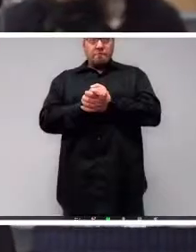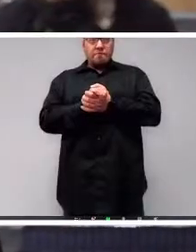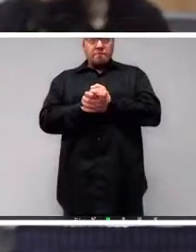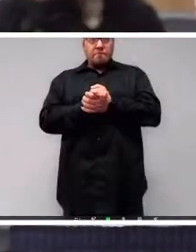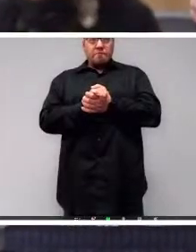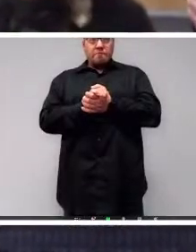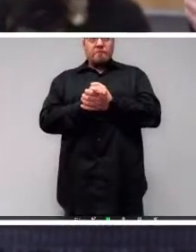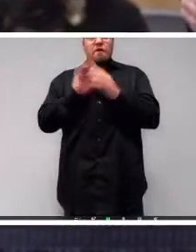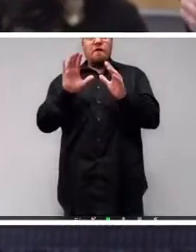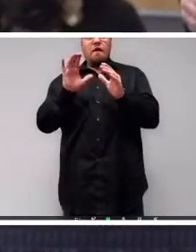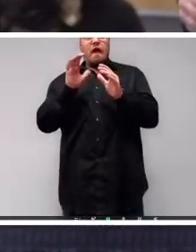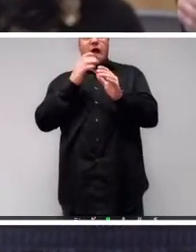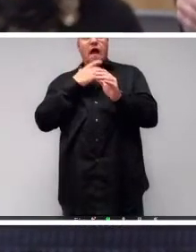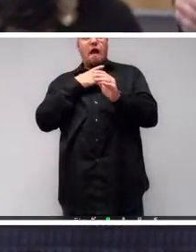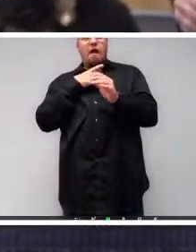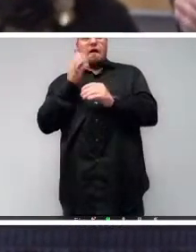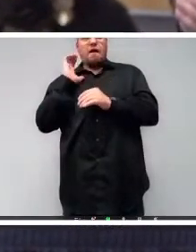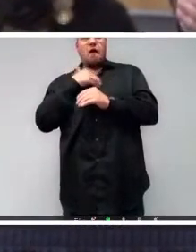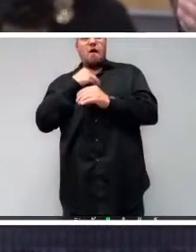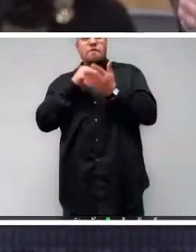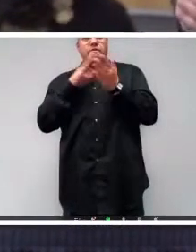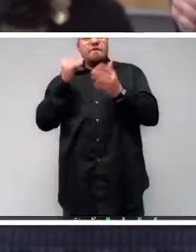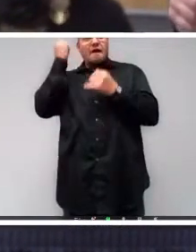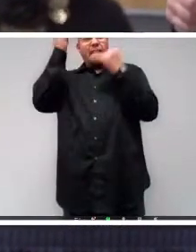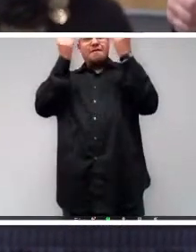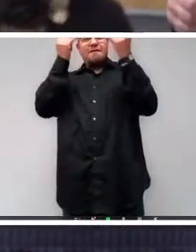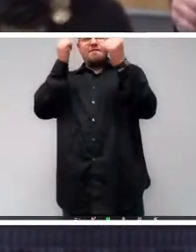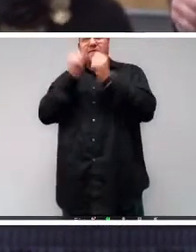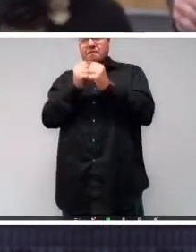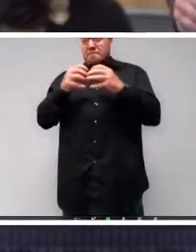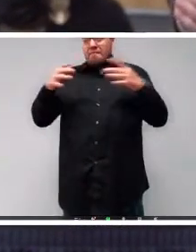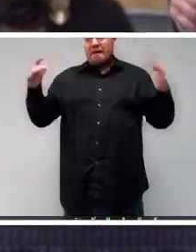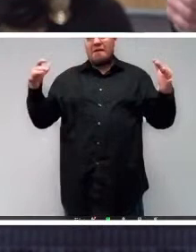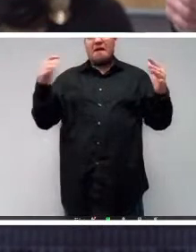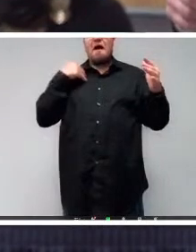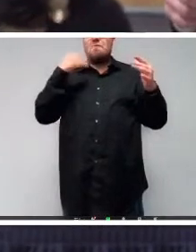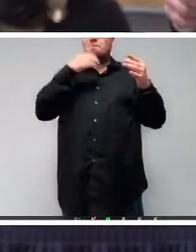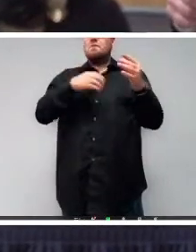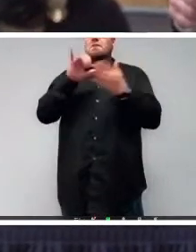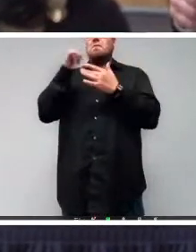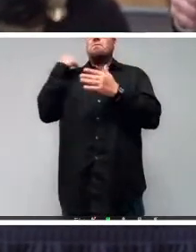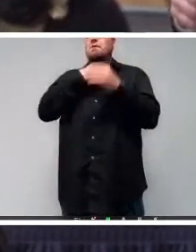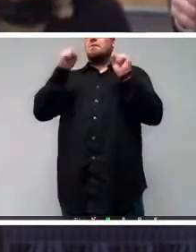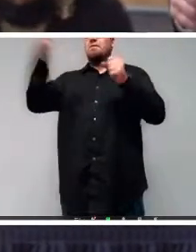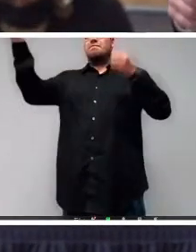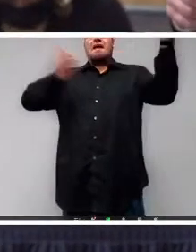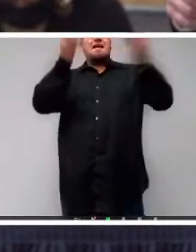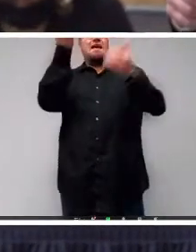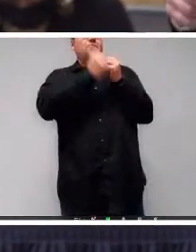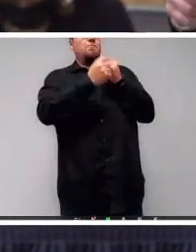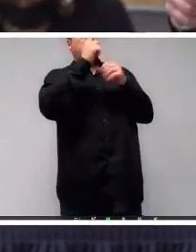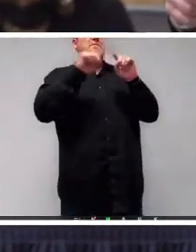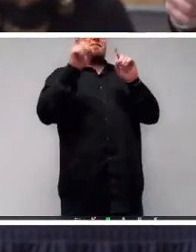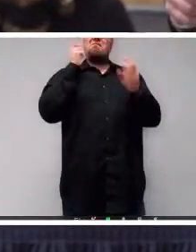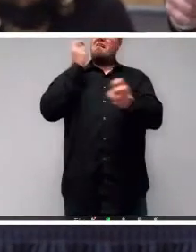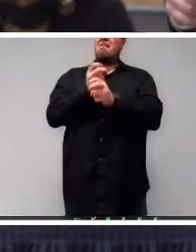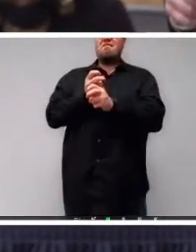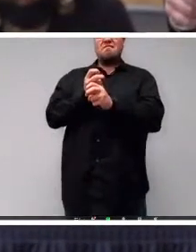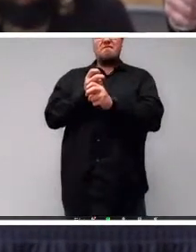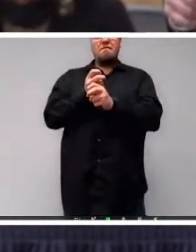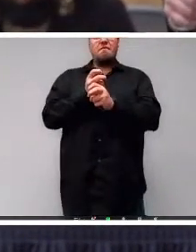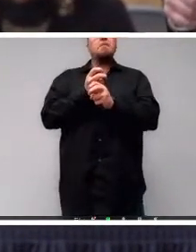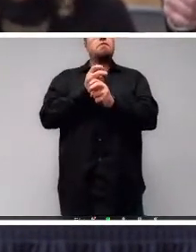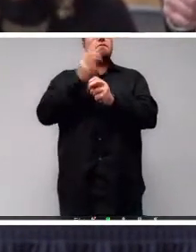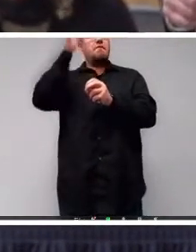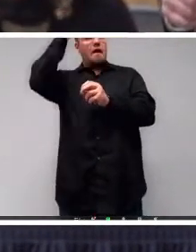Well, I like our students' ideas of just expanding because I wish we could let everyone in. But it's really hard. I'll use cosmetology as my